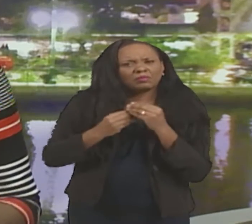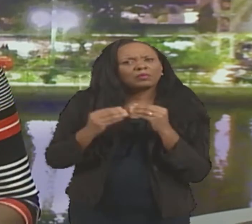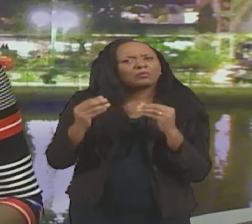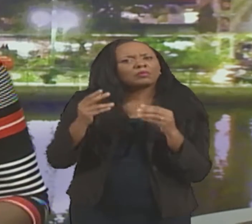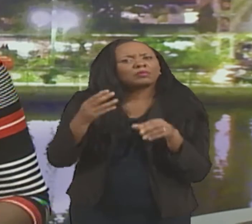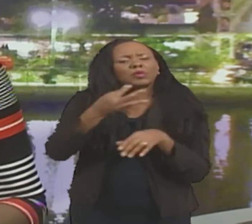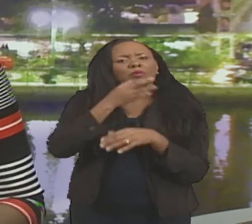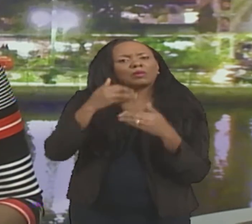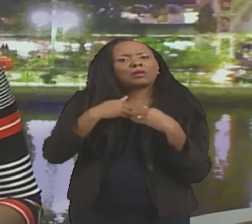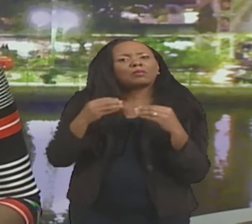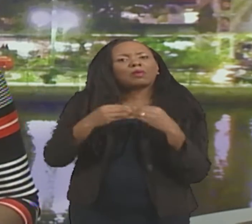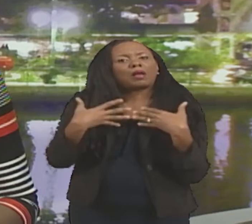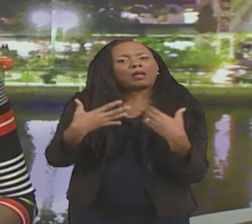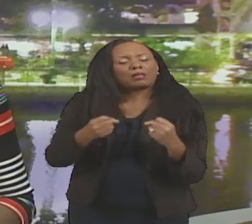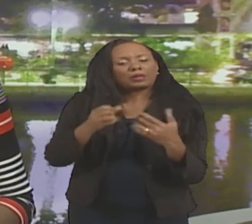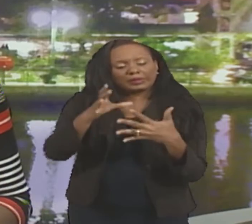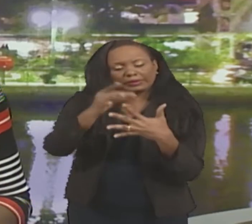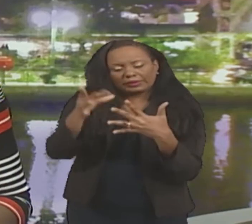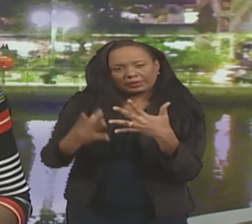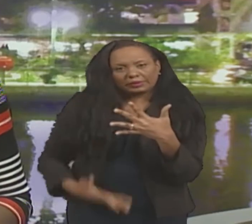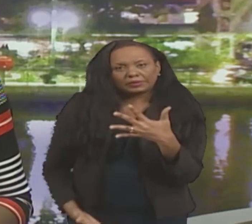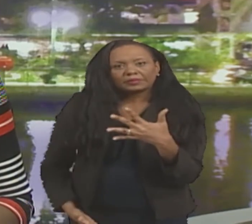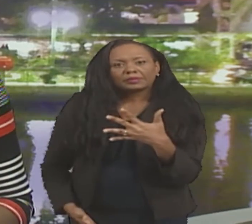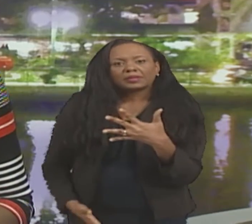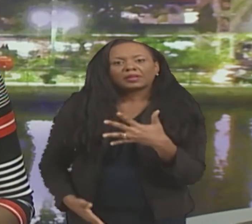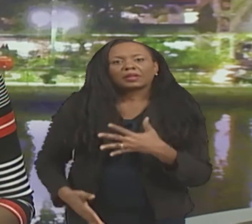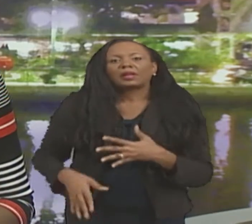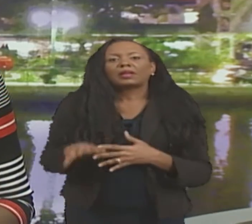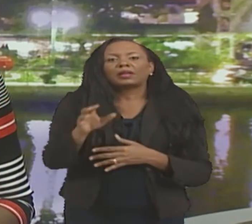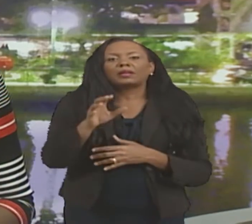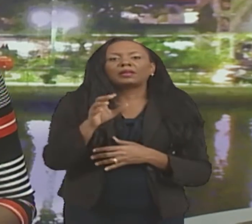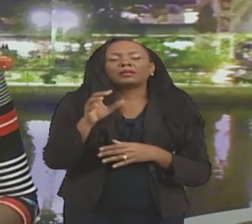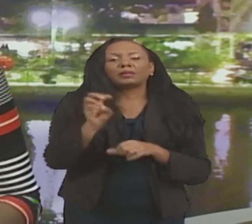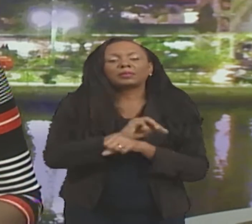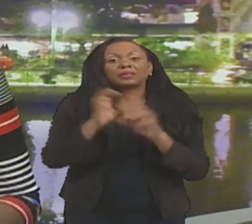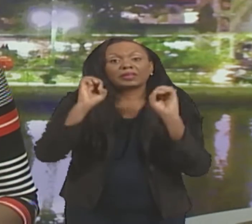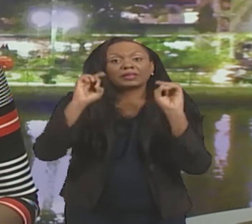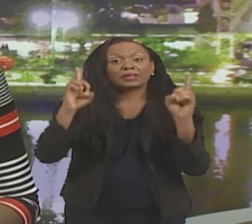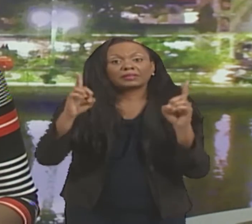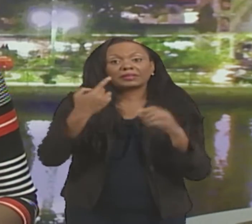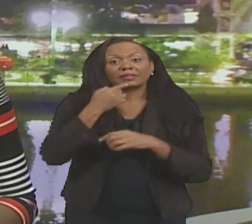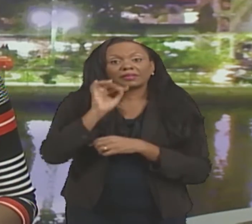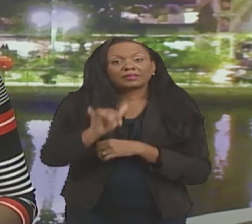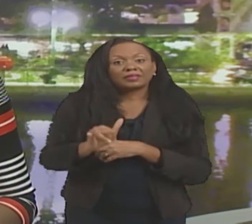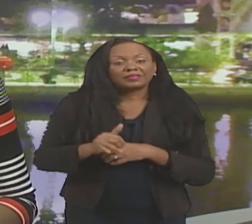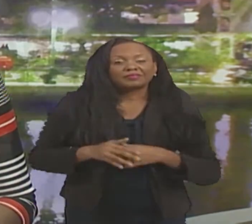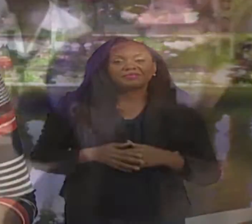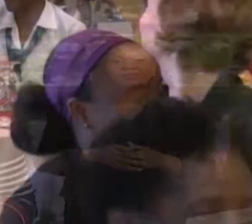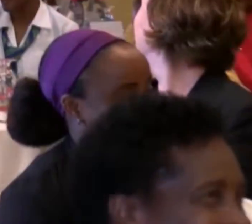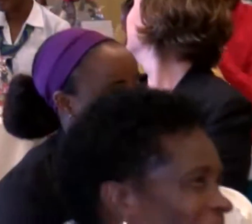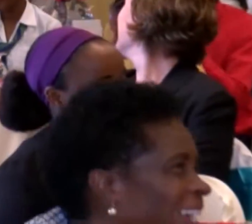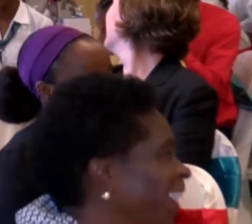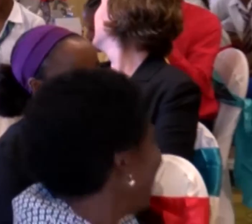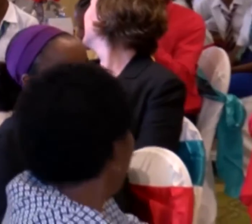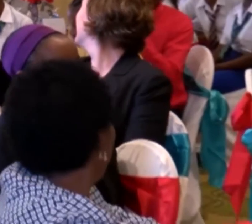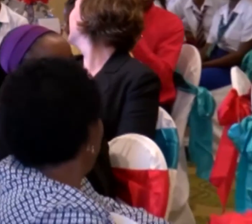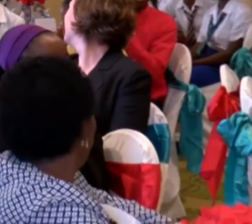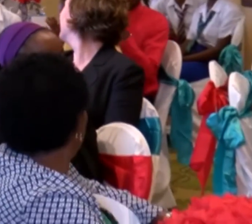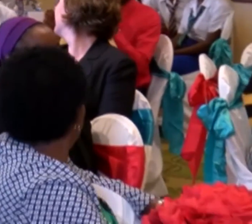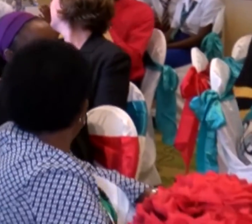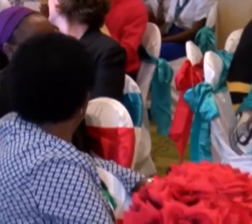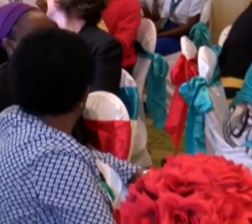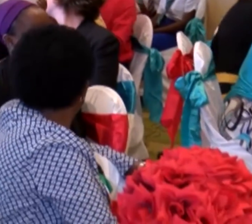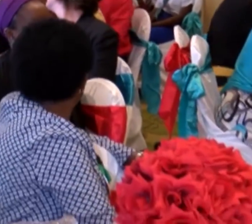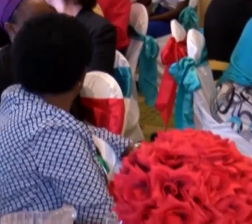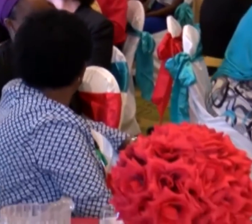to them. And this from Acting Minister of Education, Senator Lucille Moe. She was addressing a joint meeting of the Heart and Stroke